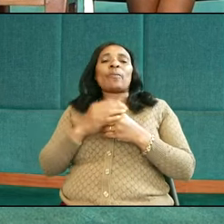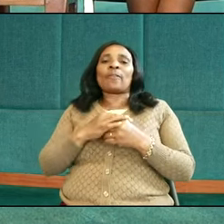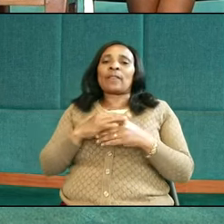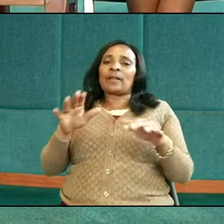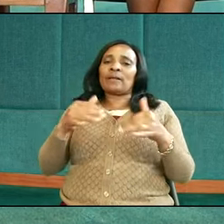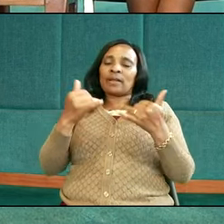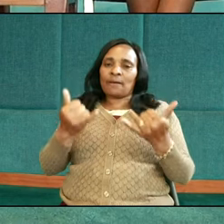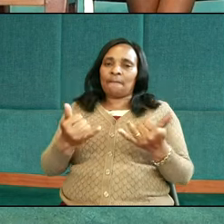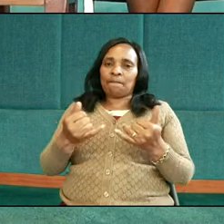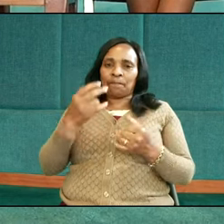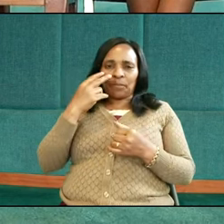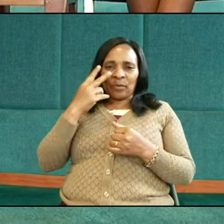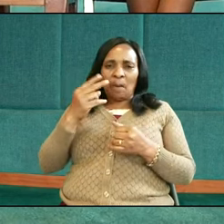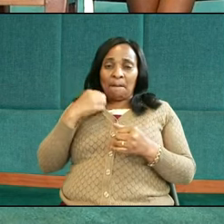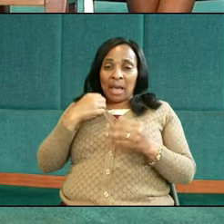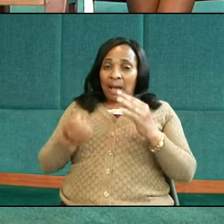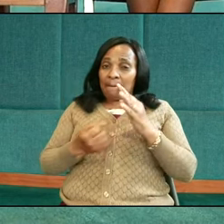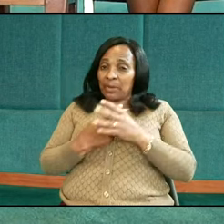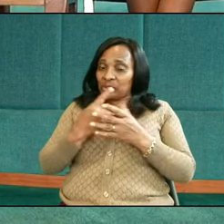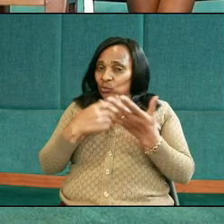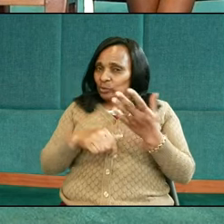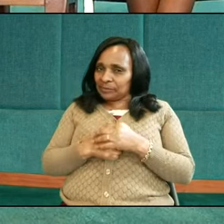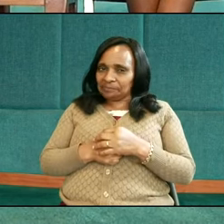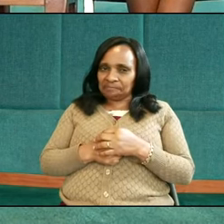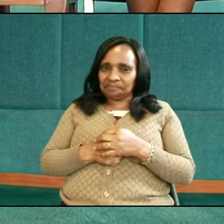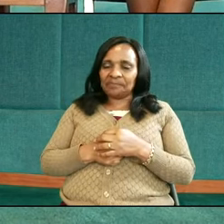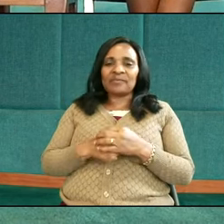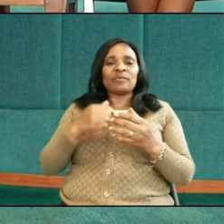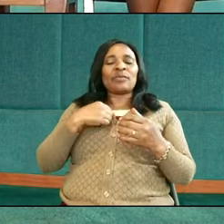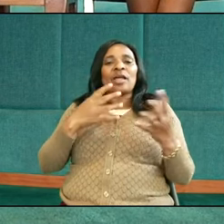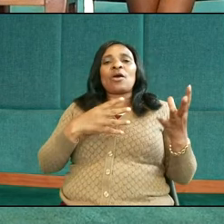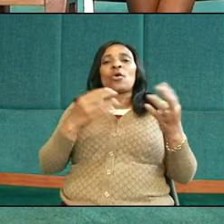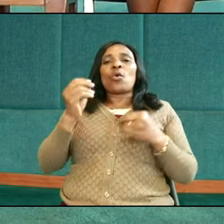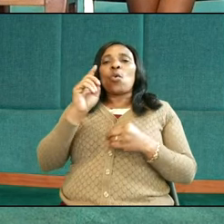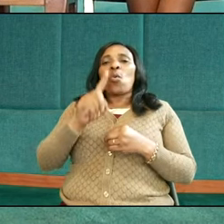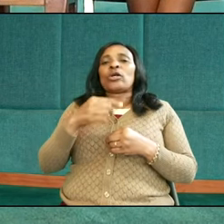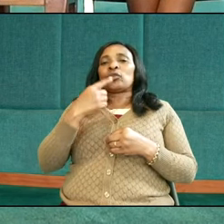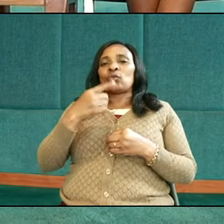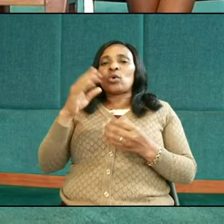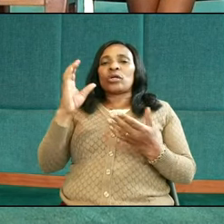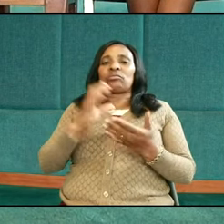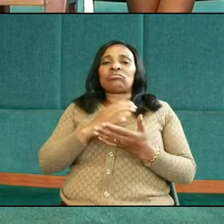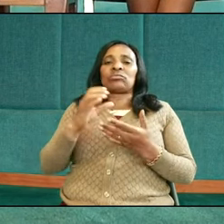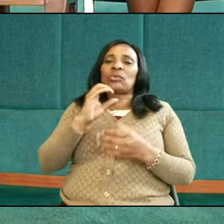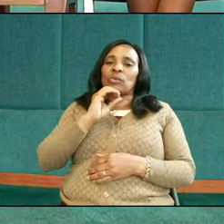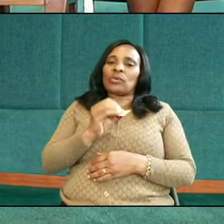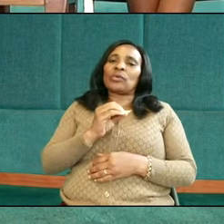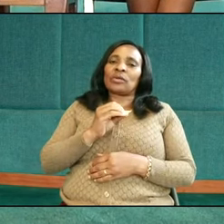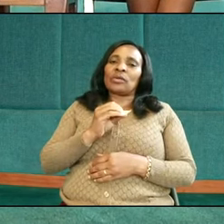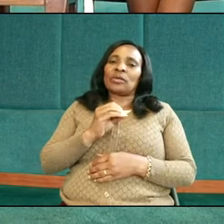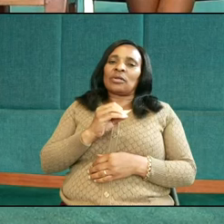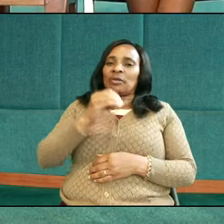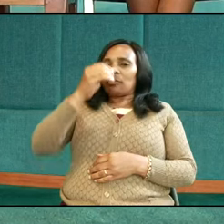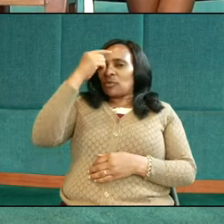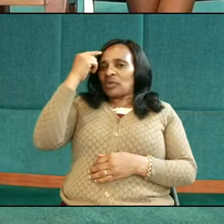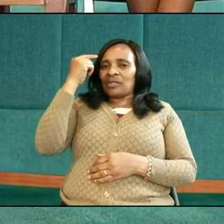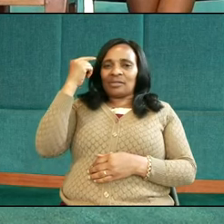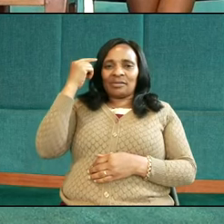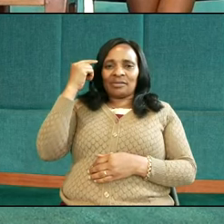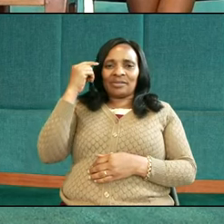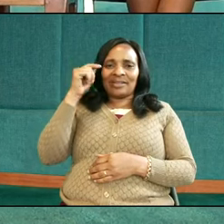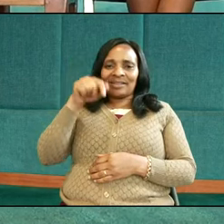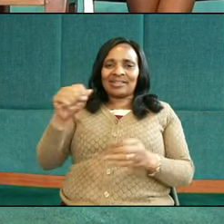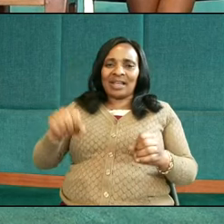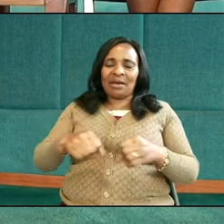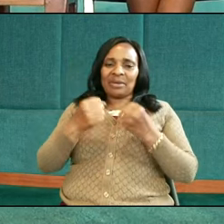Nice. So my approach is I'll go to the ones who are not drinking. Because I think this has actually happened. Like,